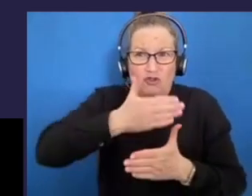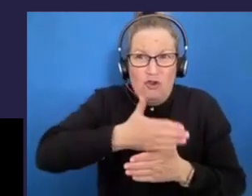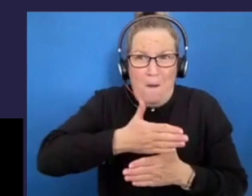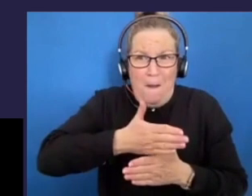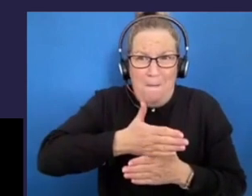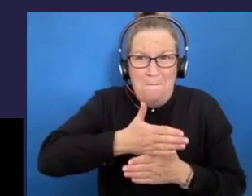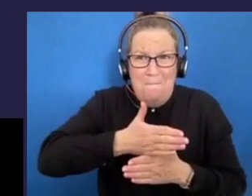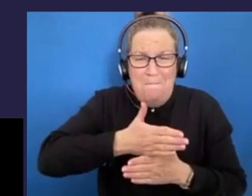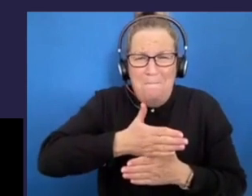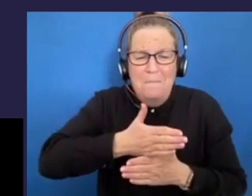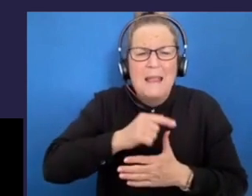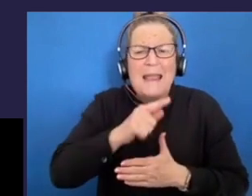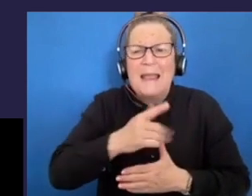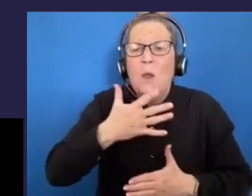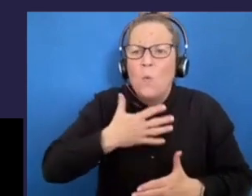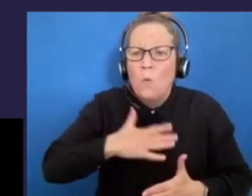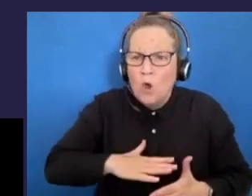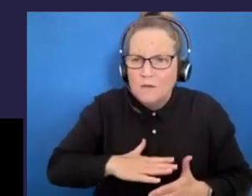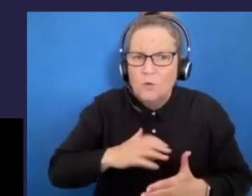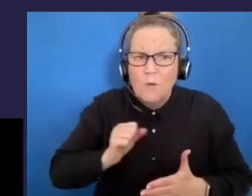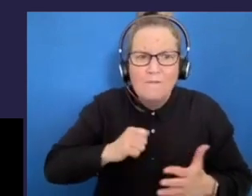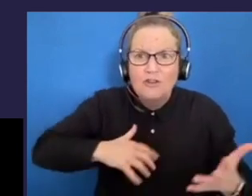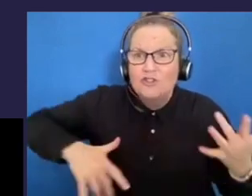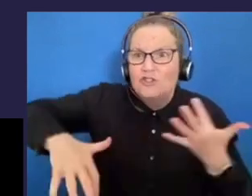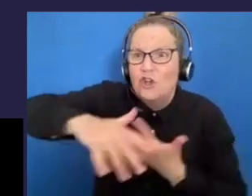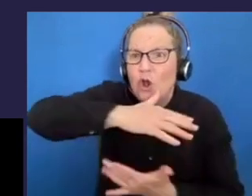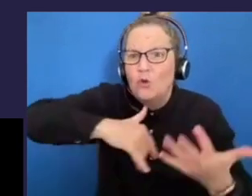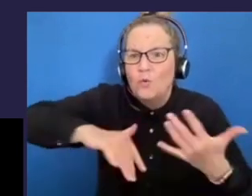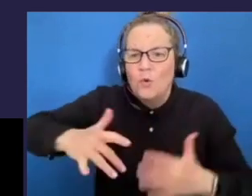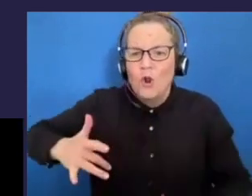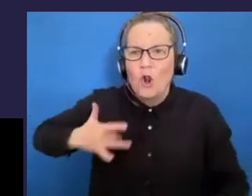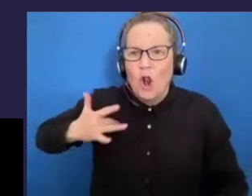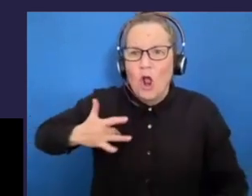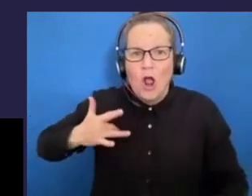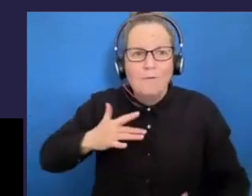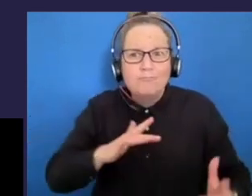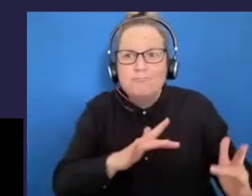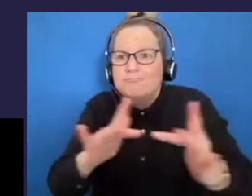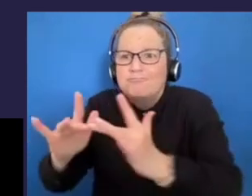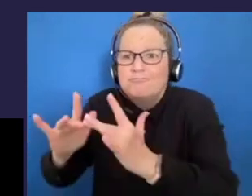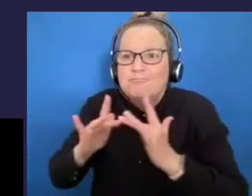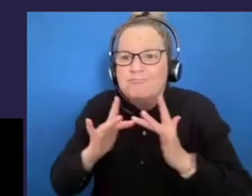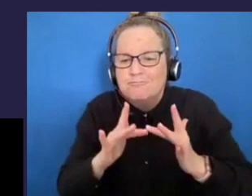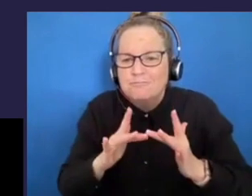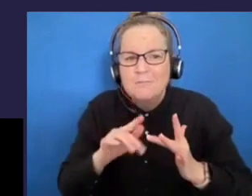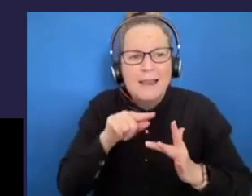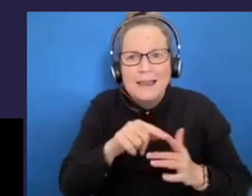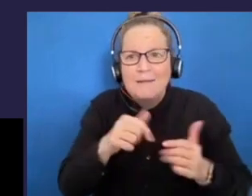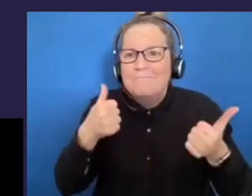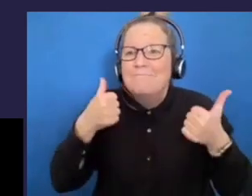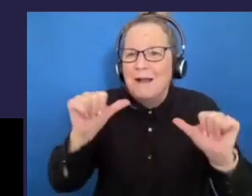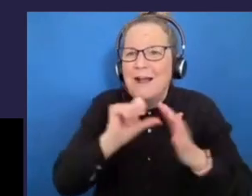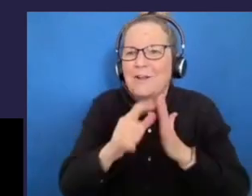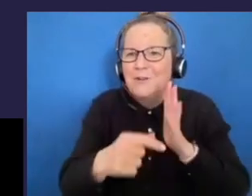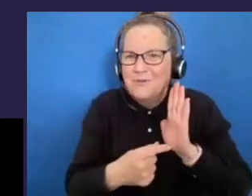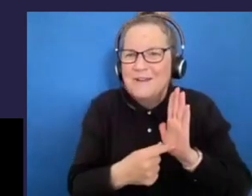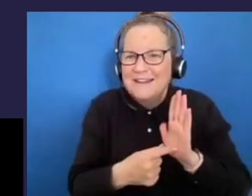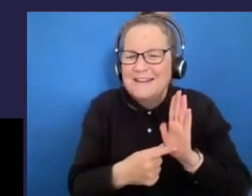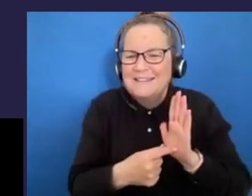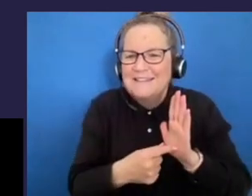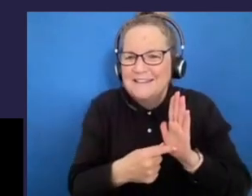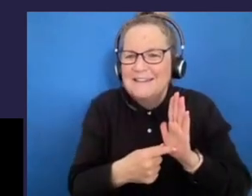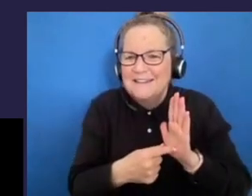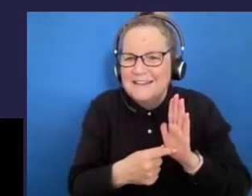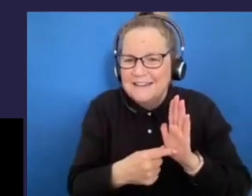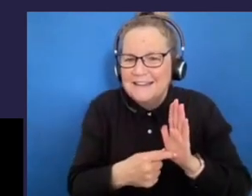really interested in was building a huge social life and a huge social network, which he's done a beautiful job of. He's authored 8 books